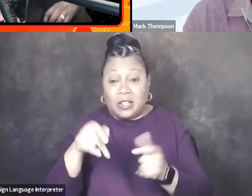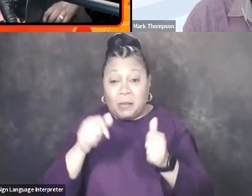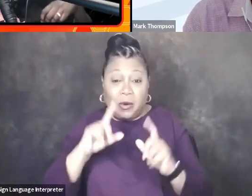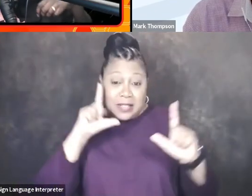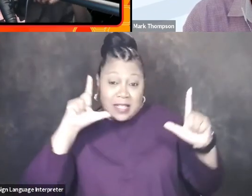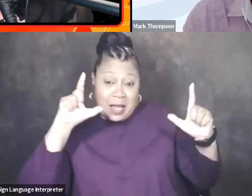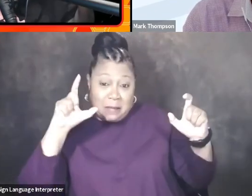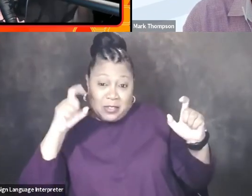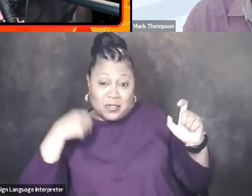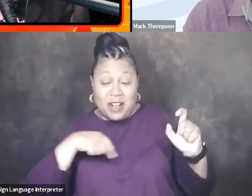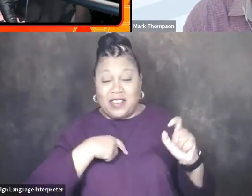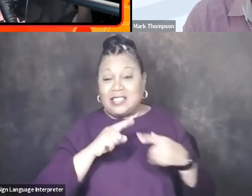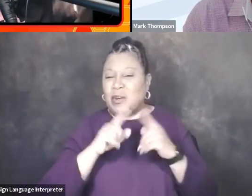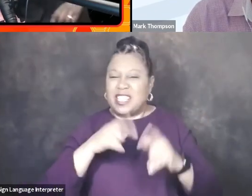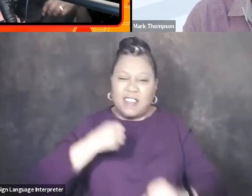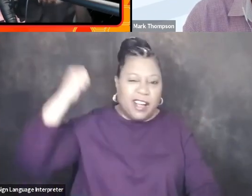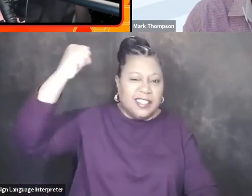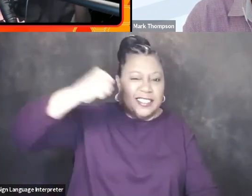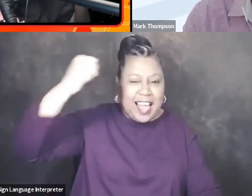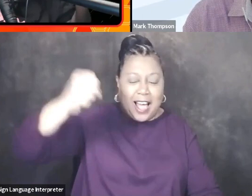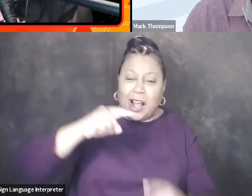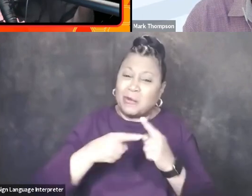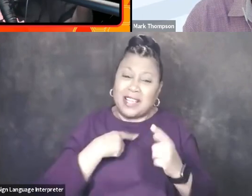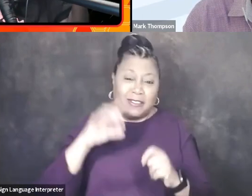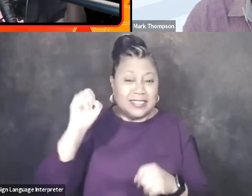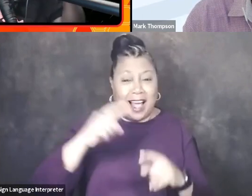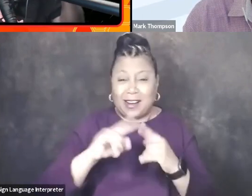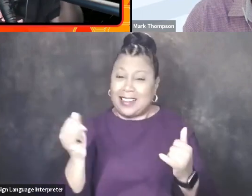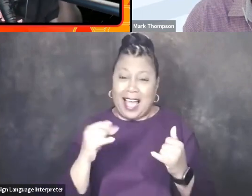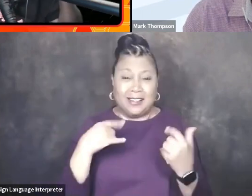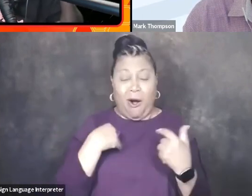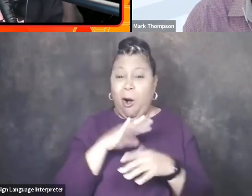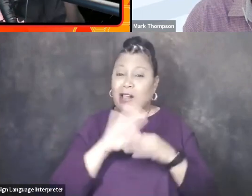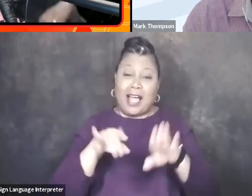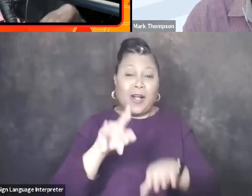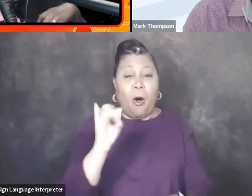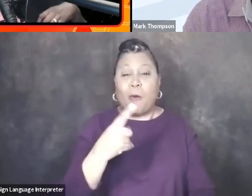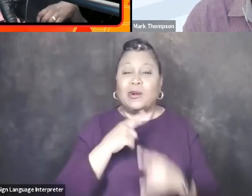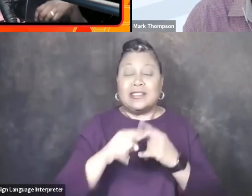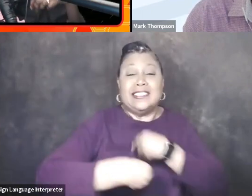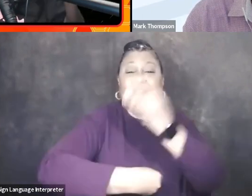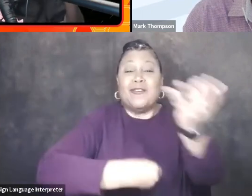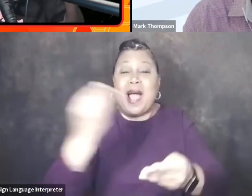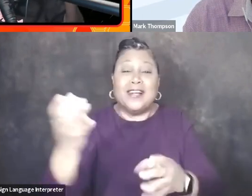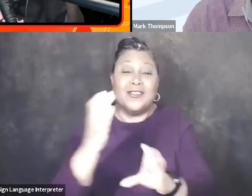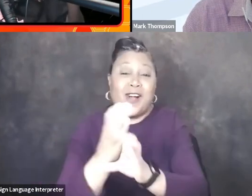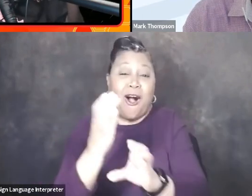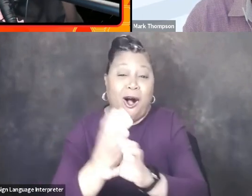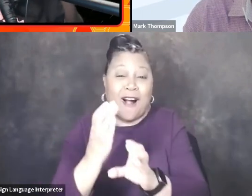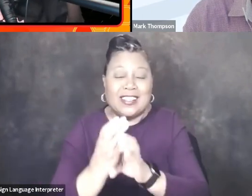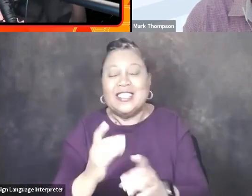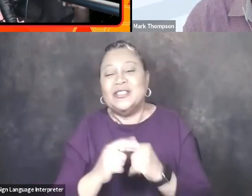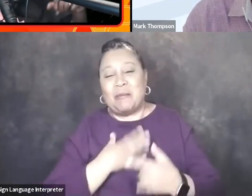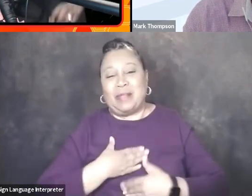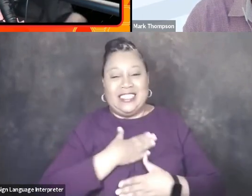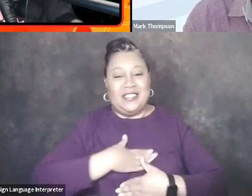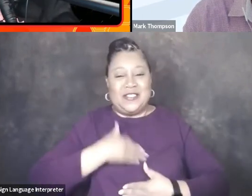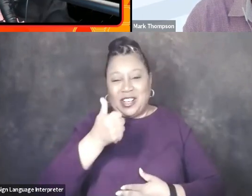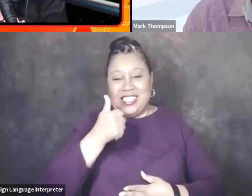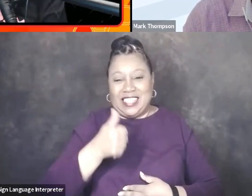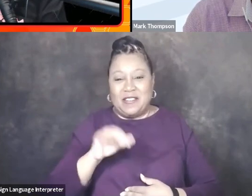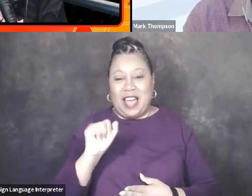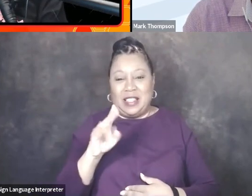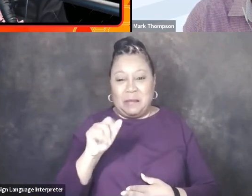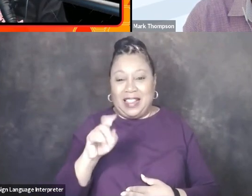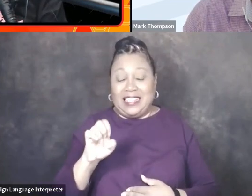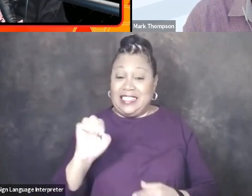picture of us. We'll give a shout out. We're giving shout outs like Oprah used to give away cars. So please enjoy yourself at the Abilities